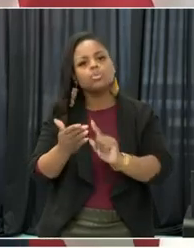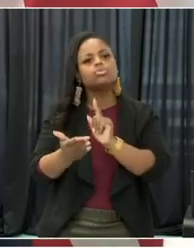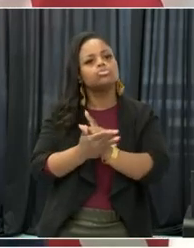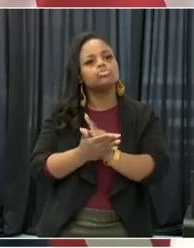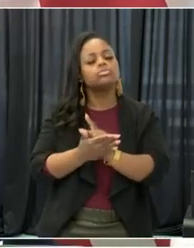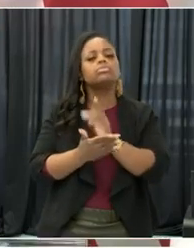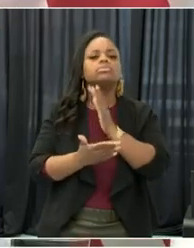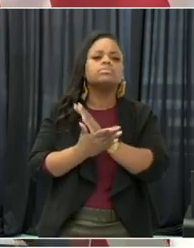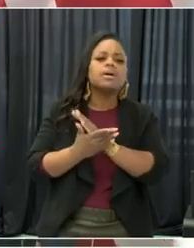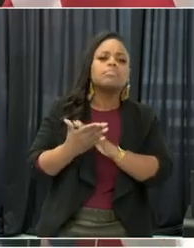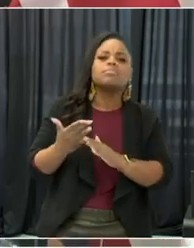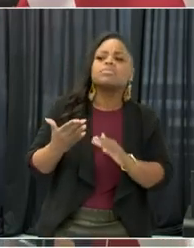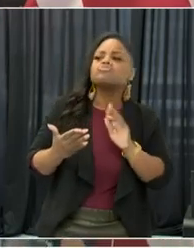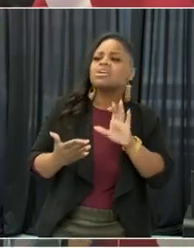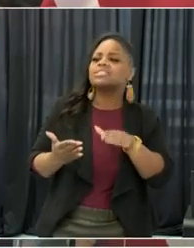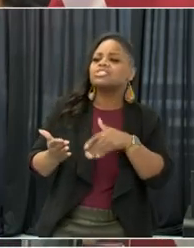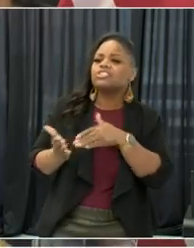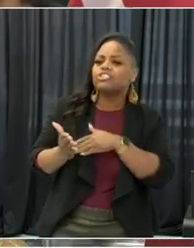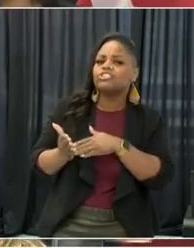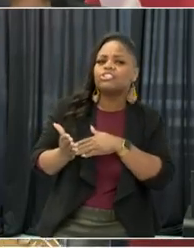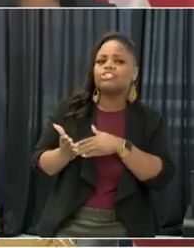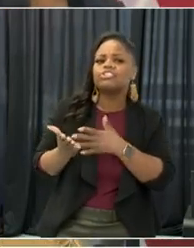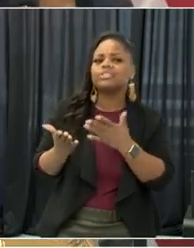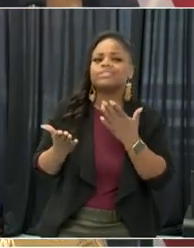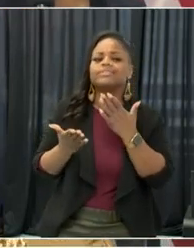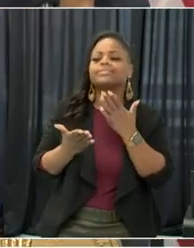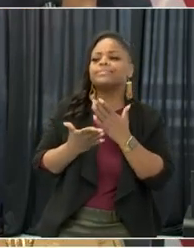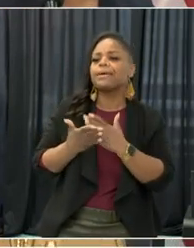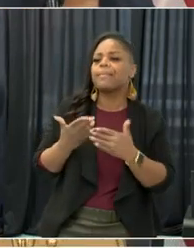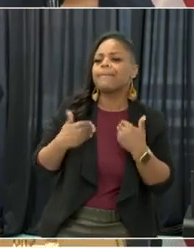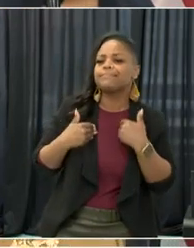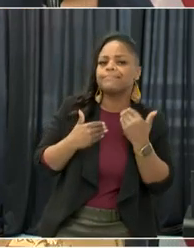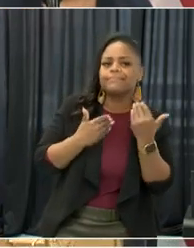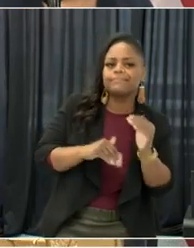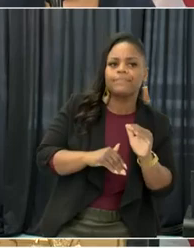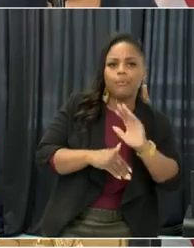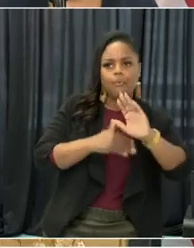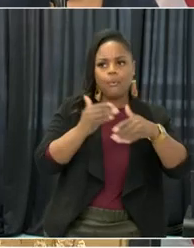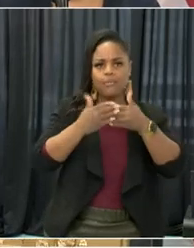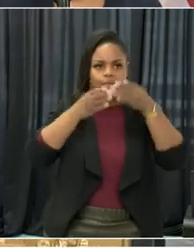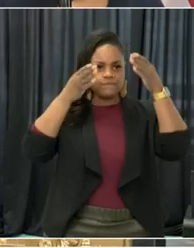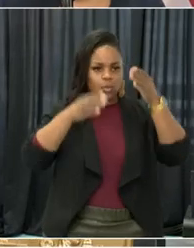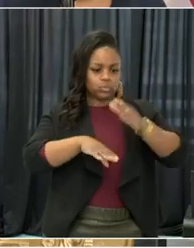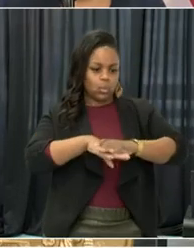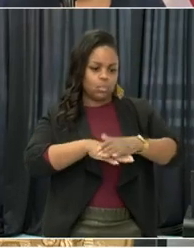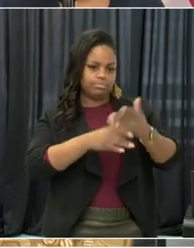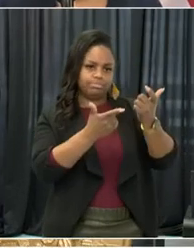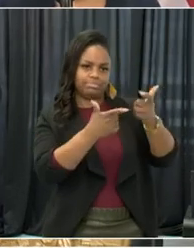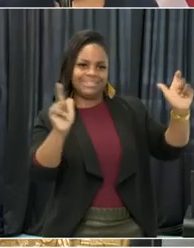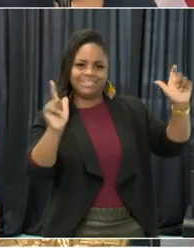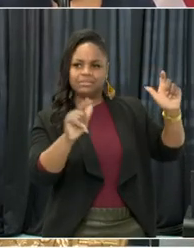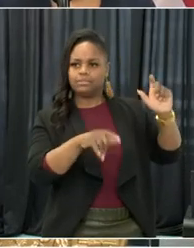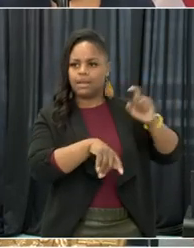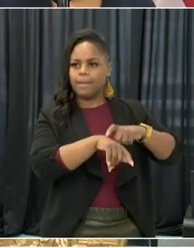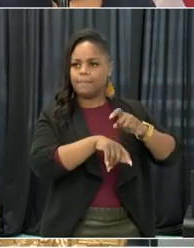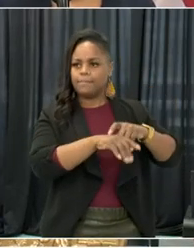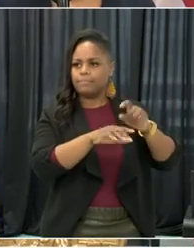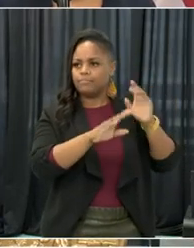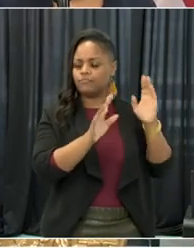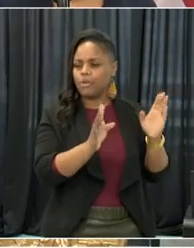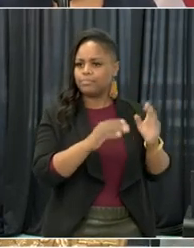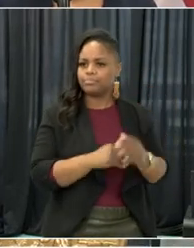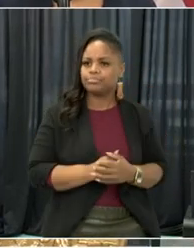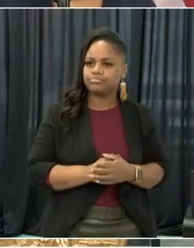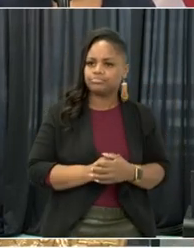at pre-pandemic hours. And we're all focused on that. So I think that's what we can communicate to them,